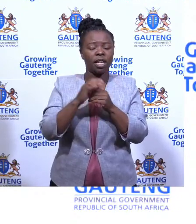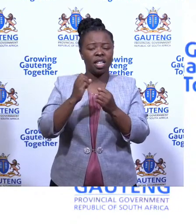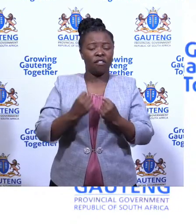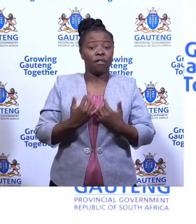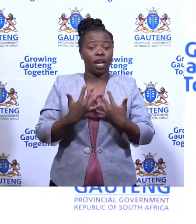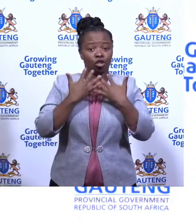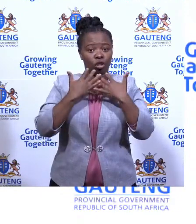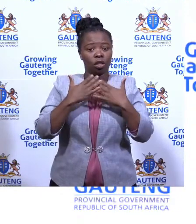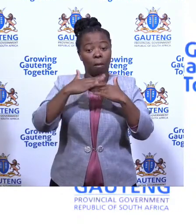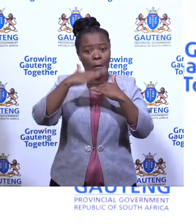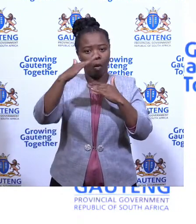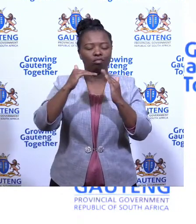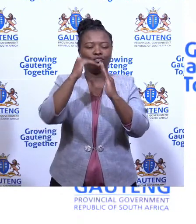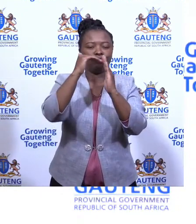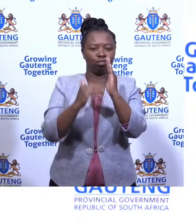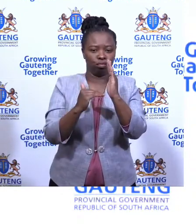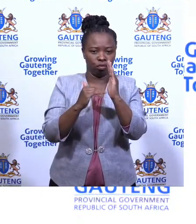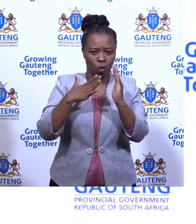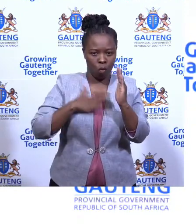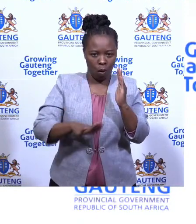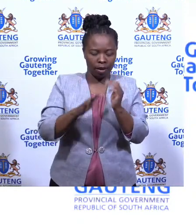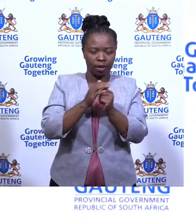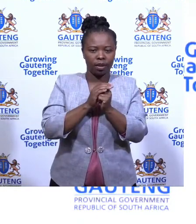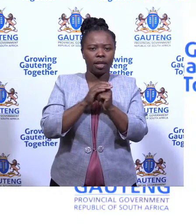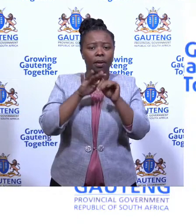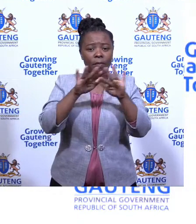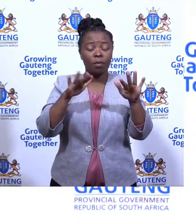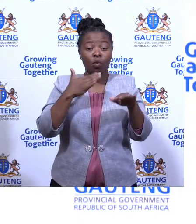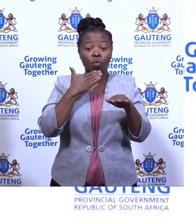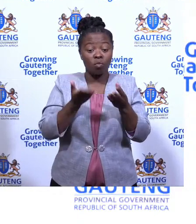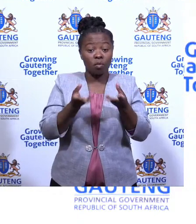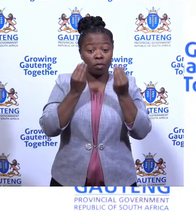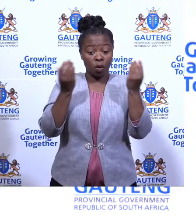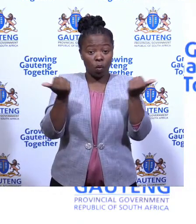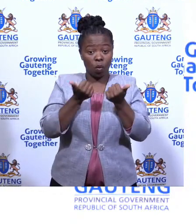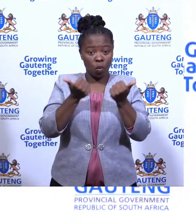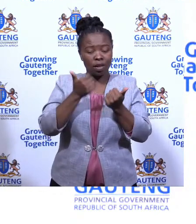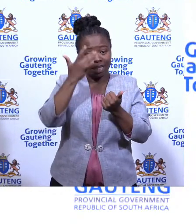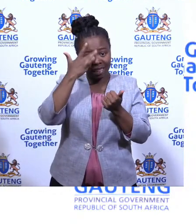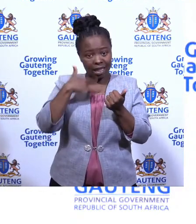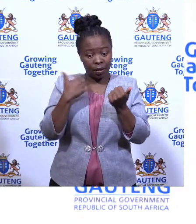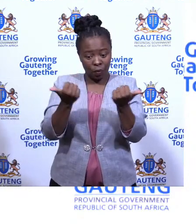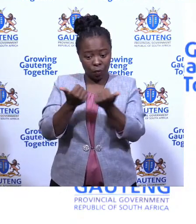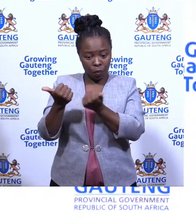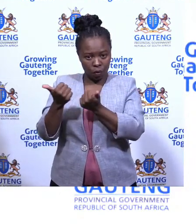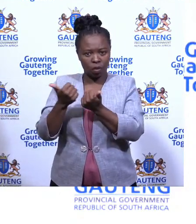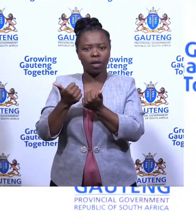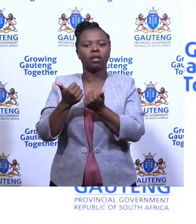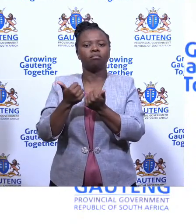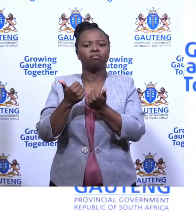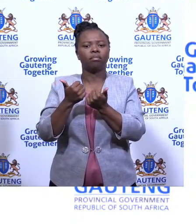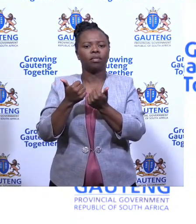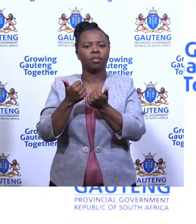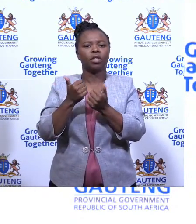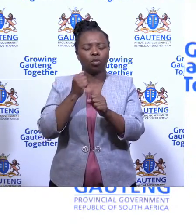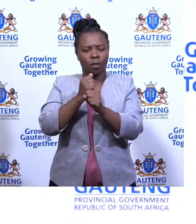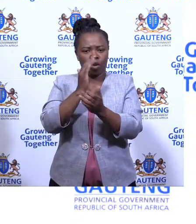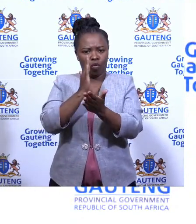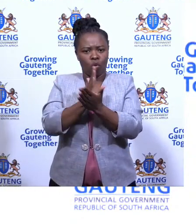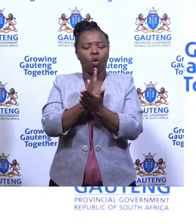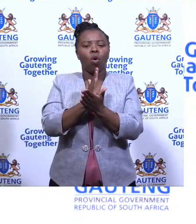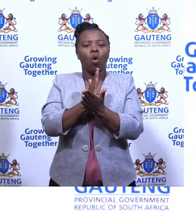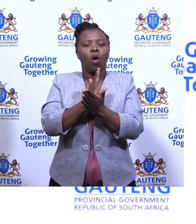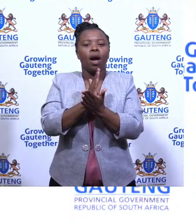infections, treating those who are infected and the sick, having adequate